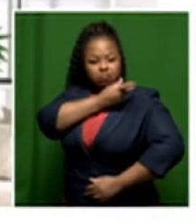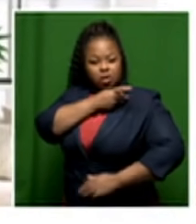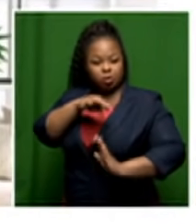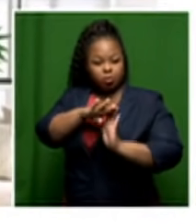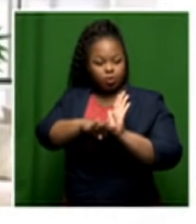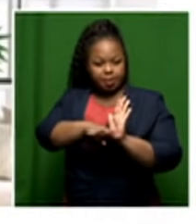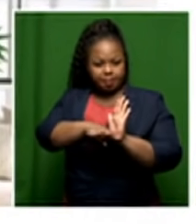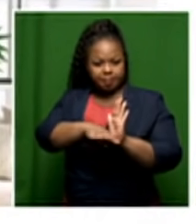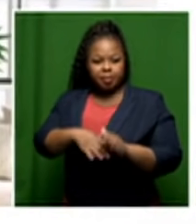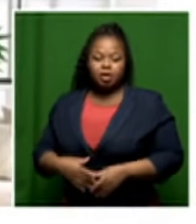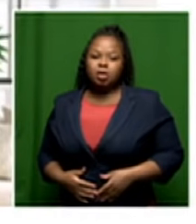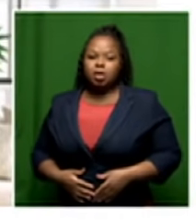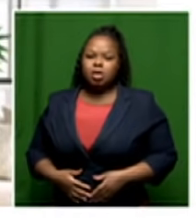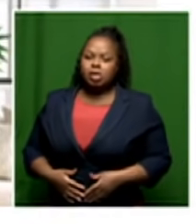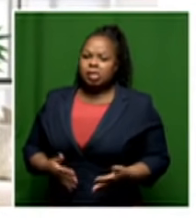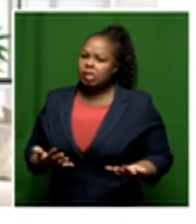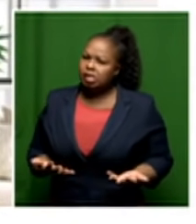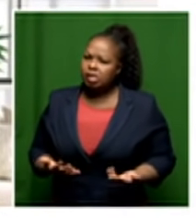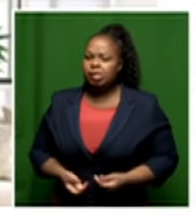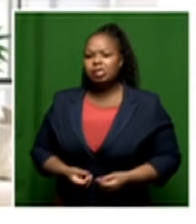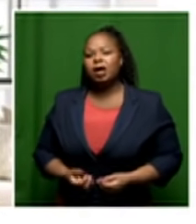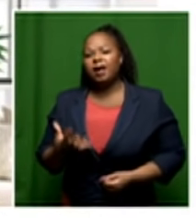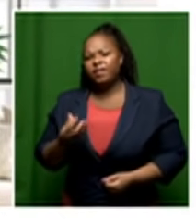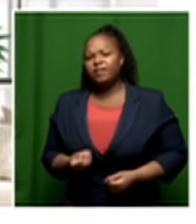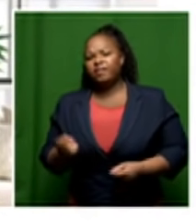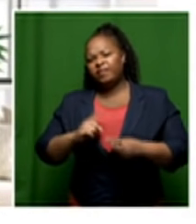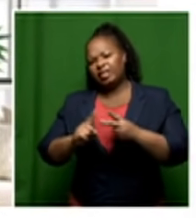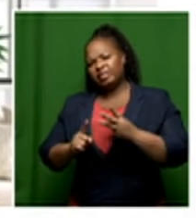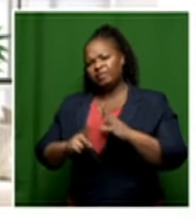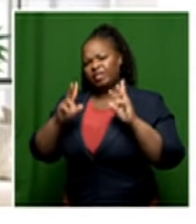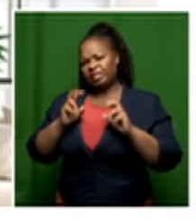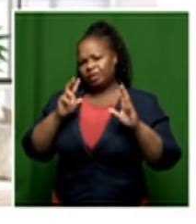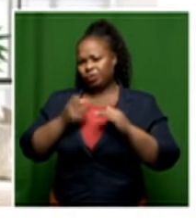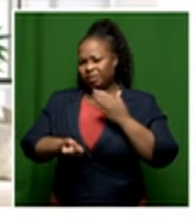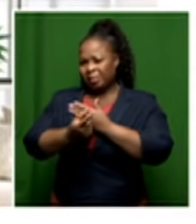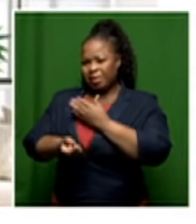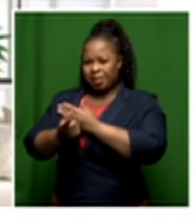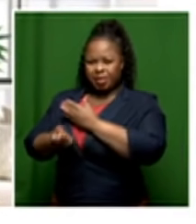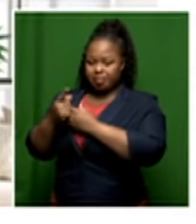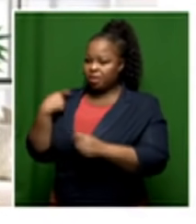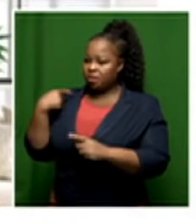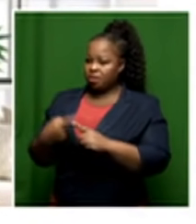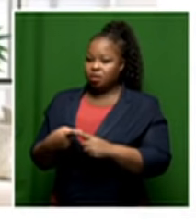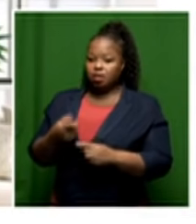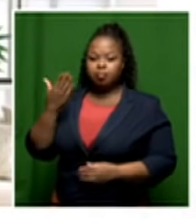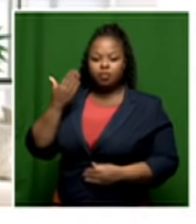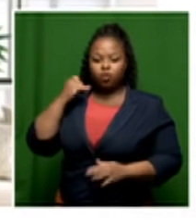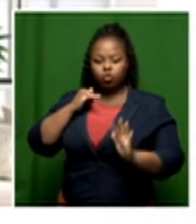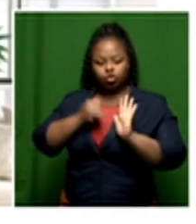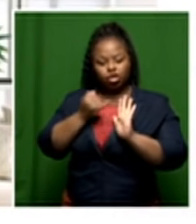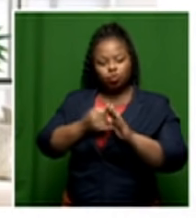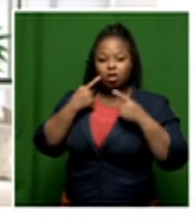program, there's been a lot of issues that have taken place since the announcement in